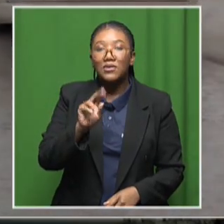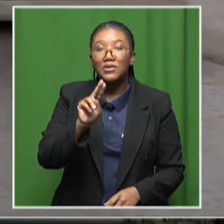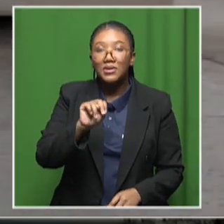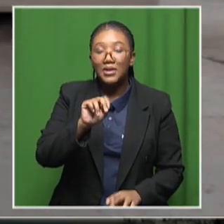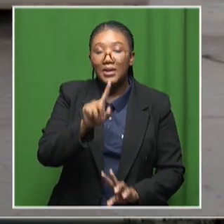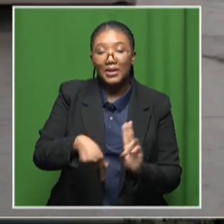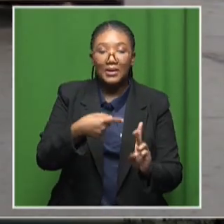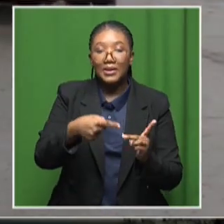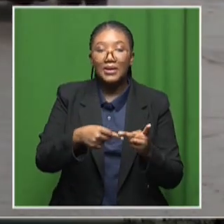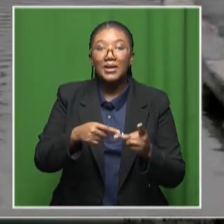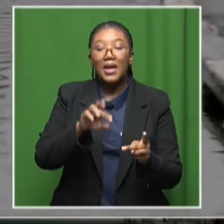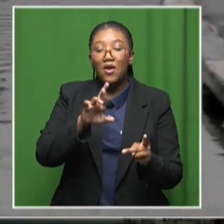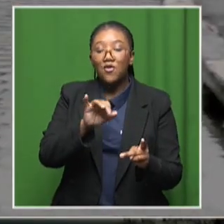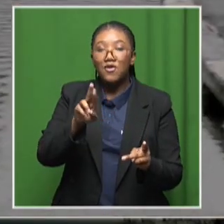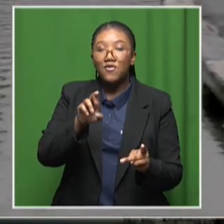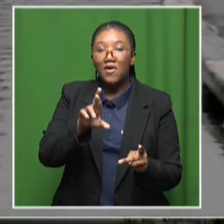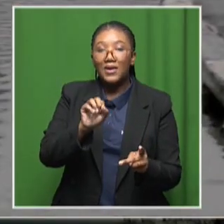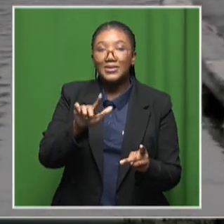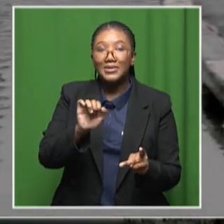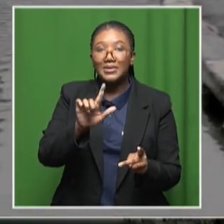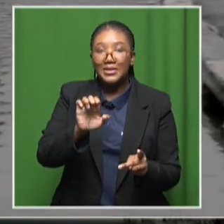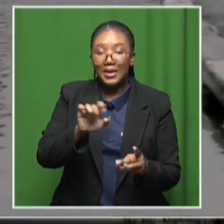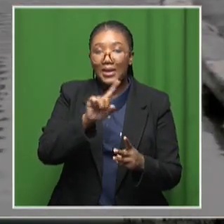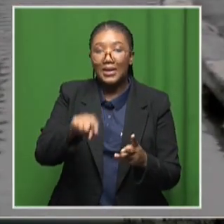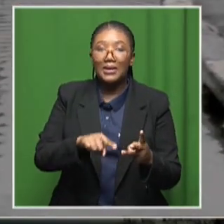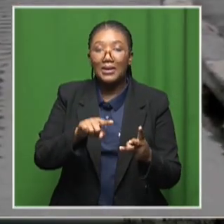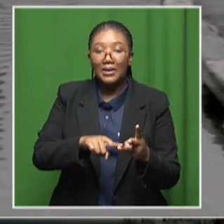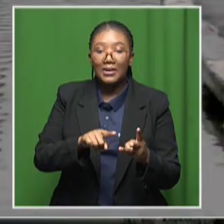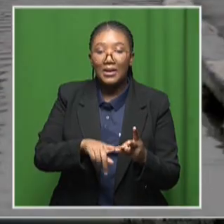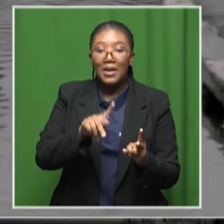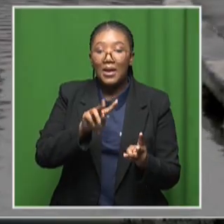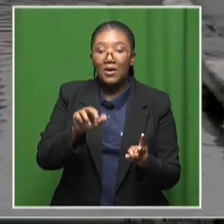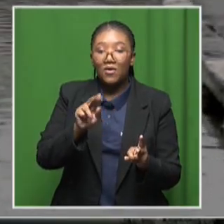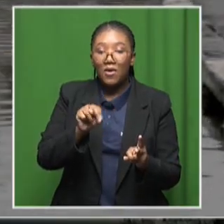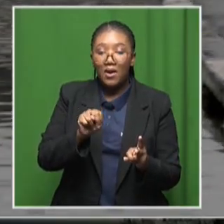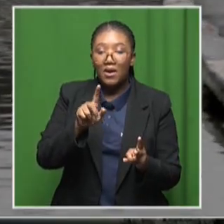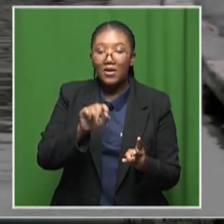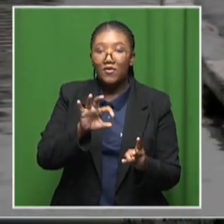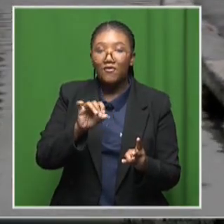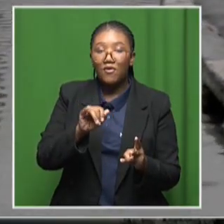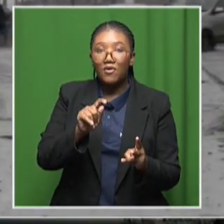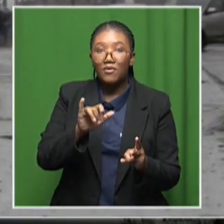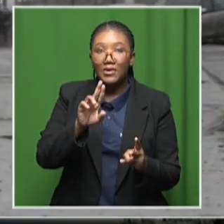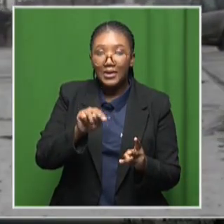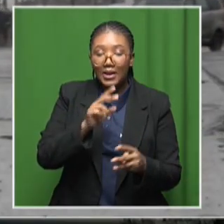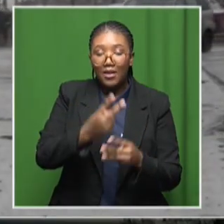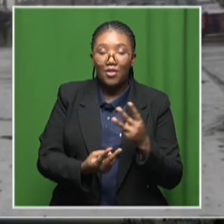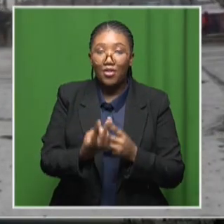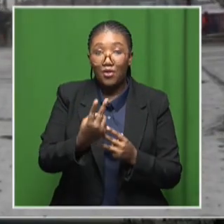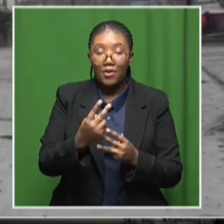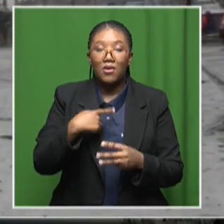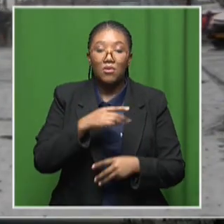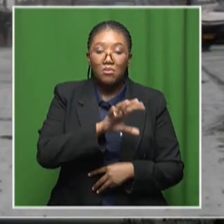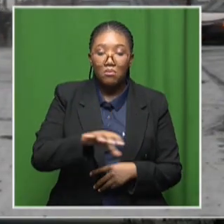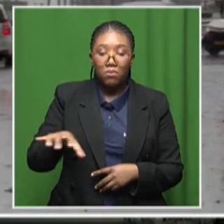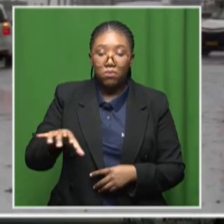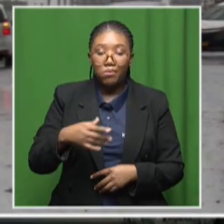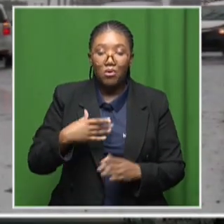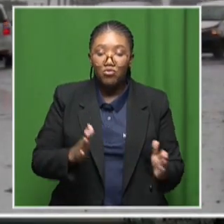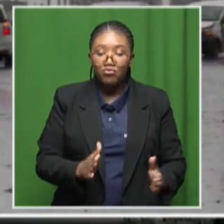River Stream. So most of these baptism are conducted